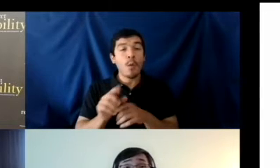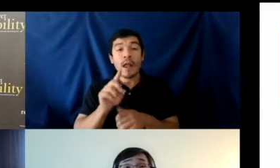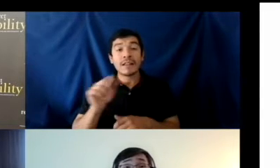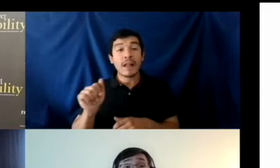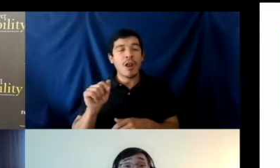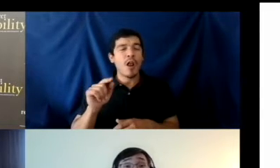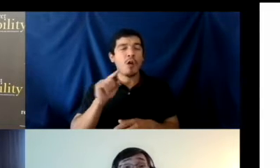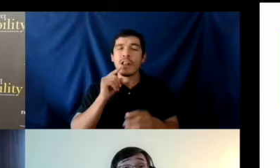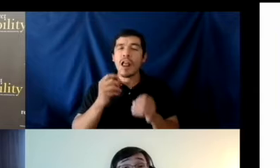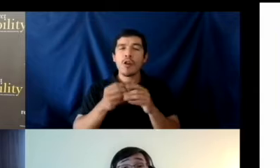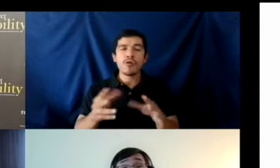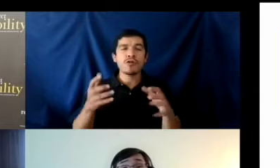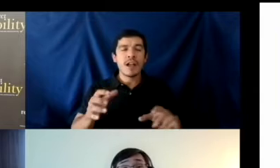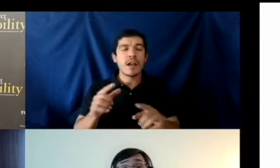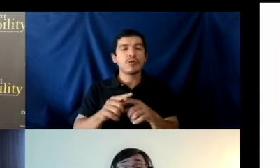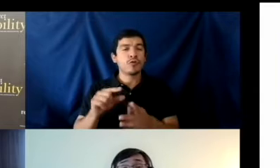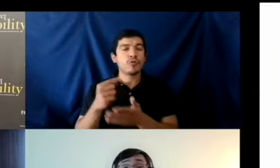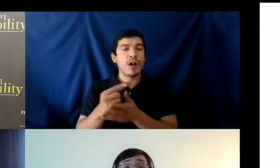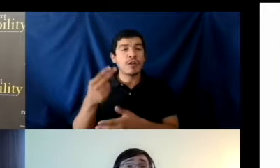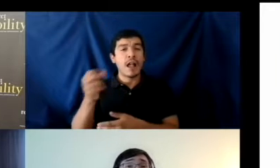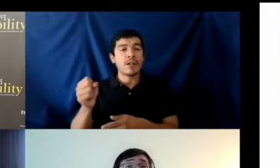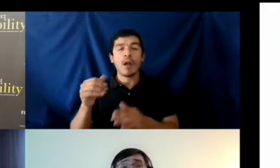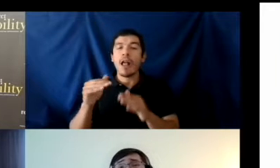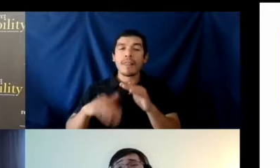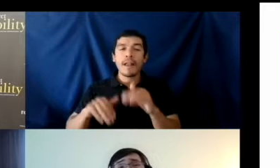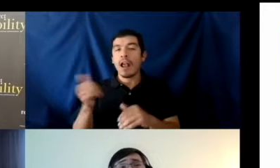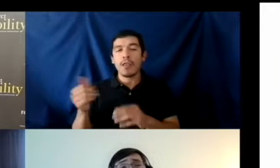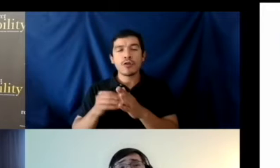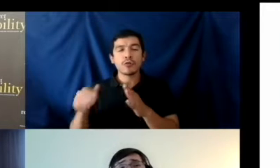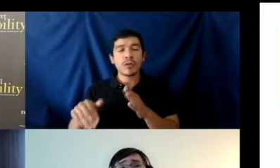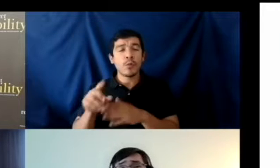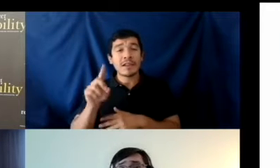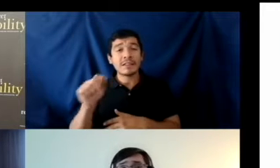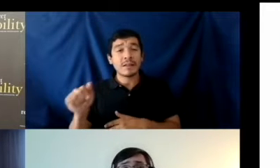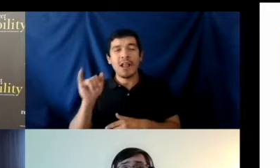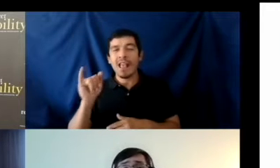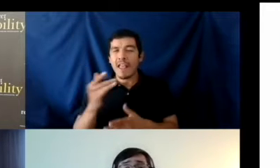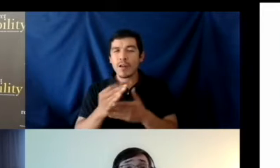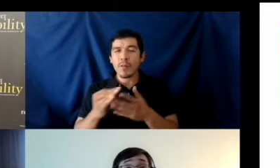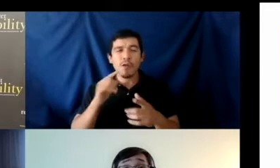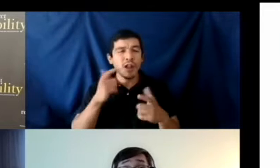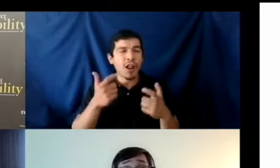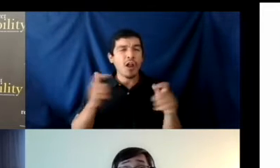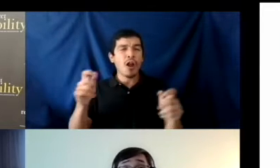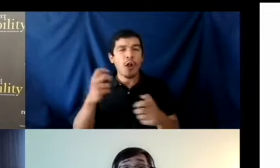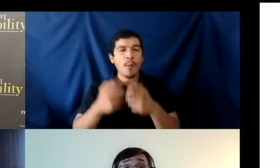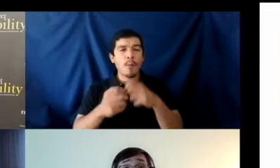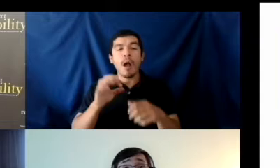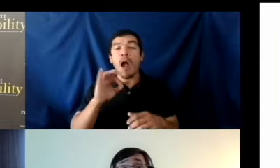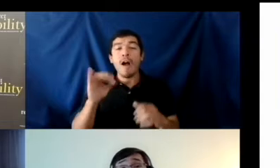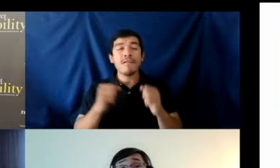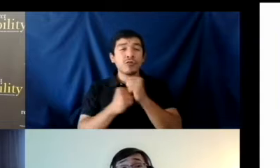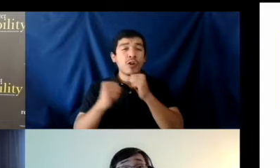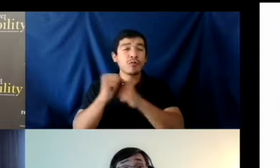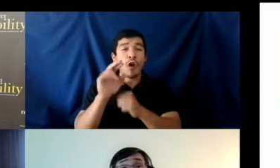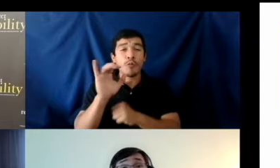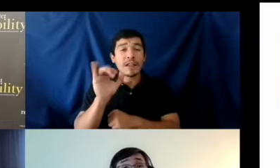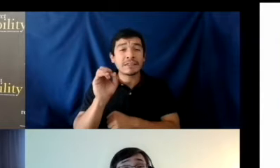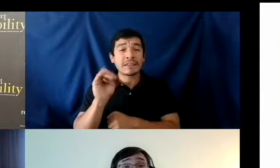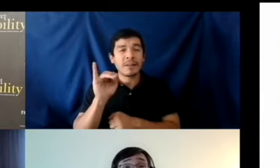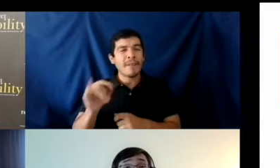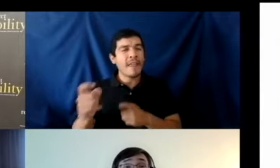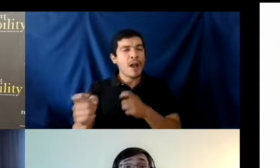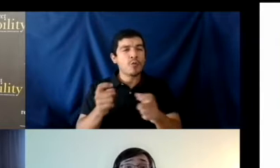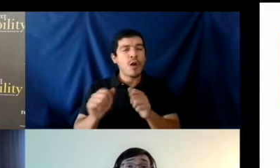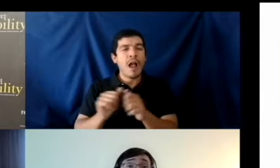graduate high school than other students with disabilities. And this is part of a much larger problem of structural racism, which has controlled how we